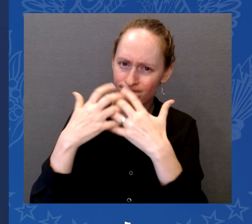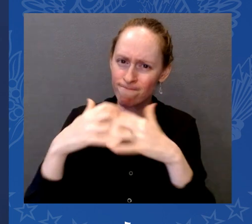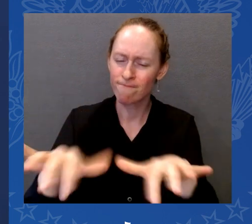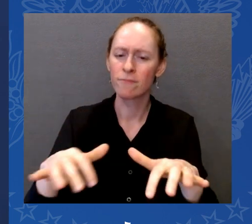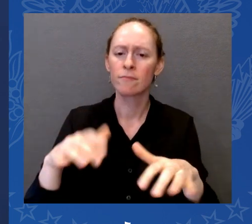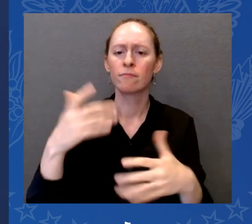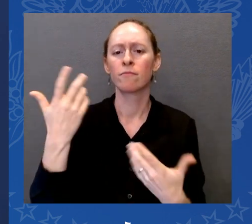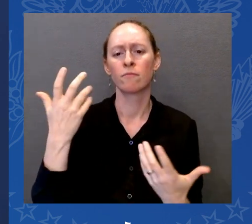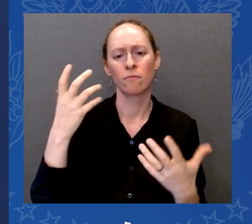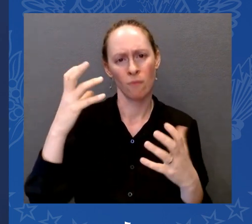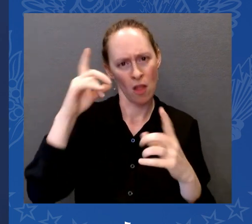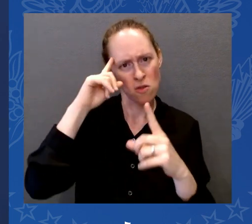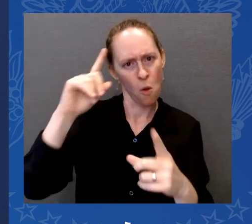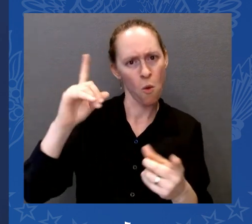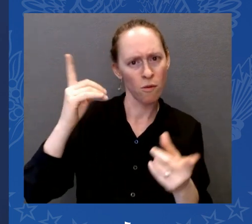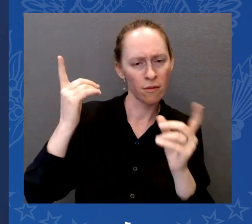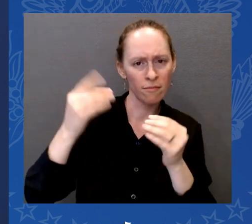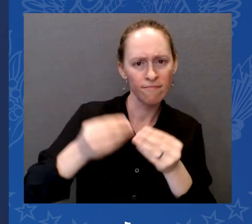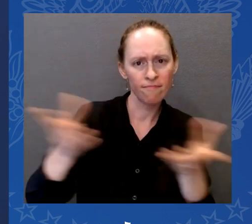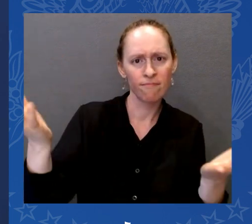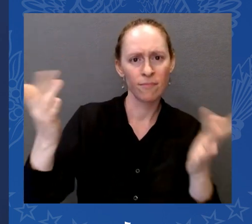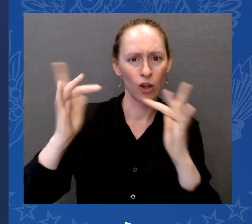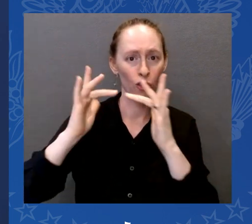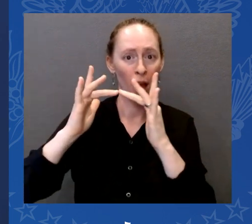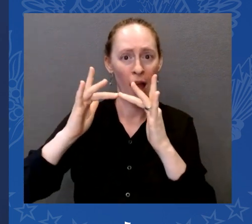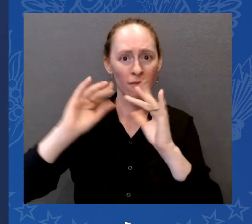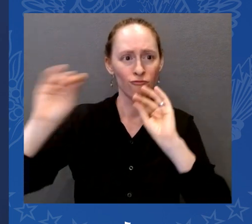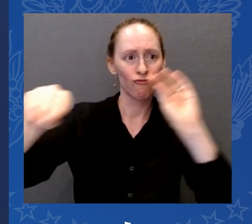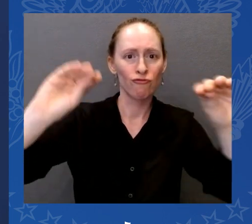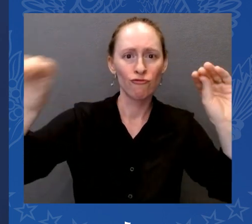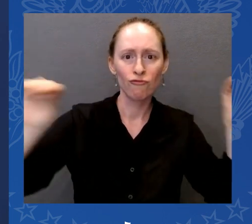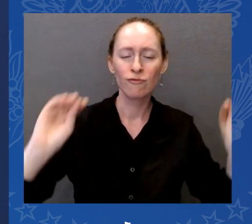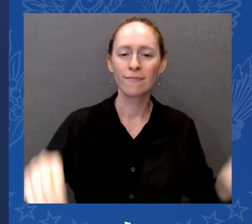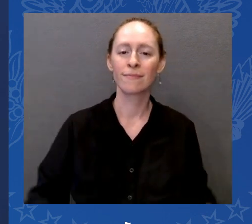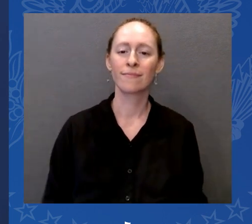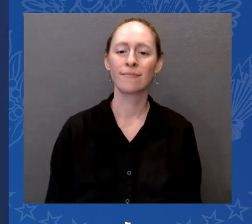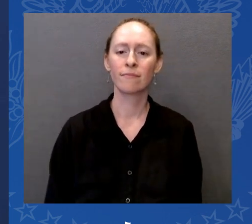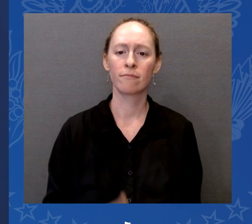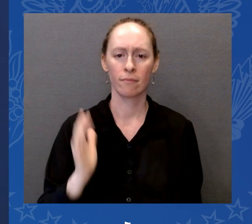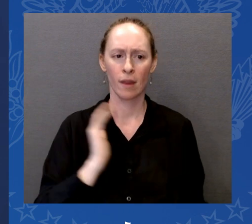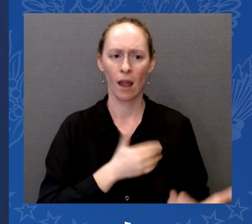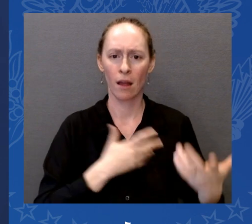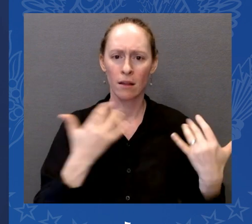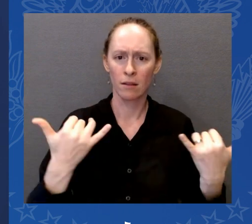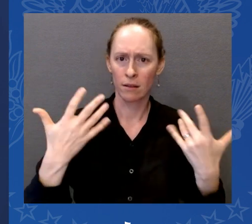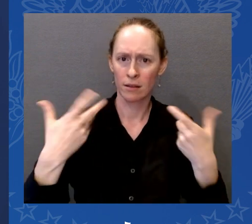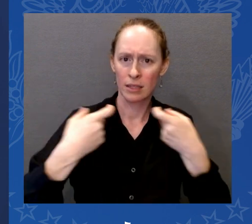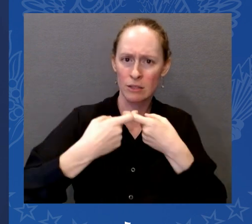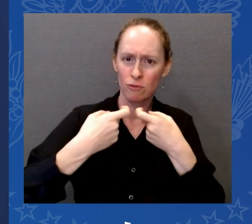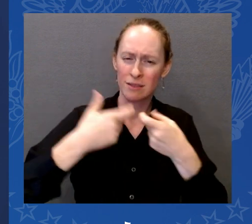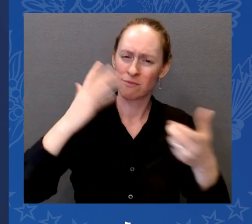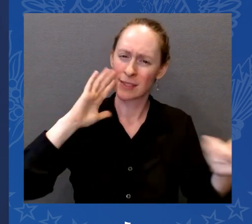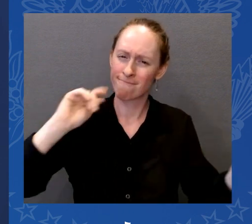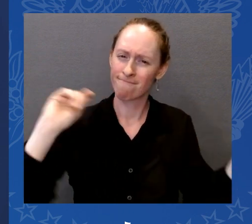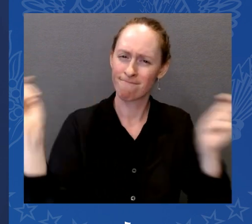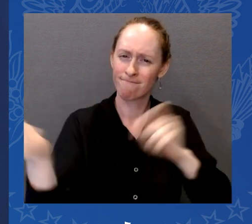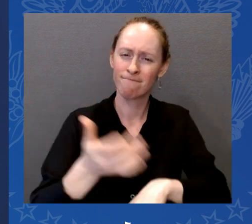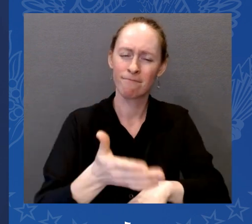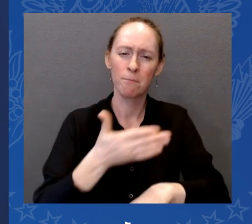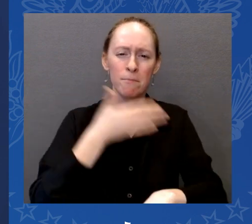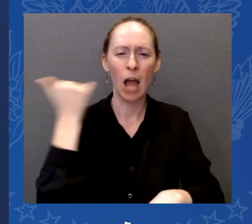modernize our grid for cleaner energy, and to target underserved communities, excuse